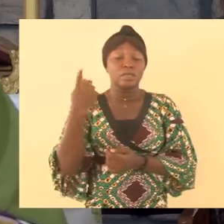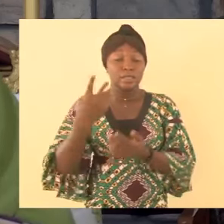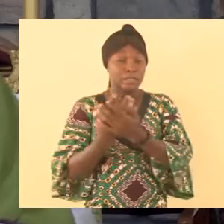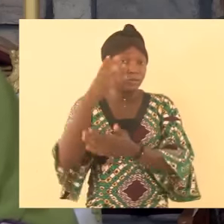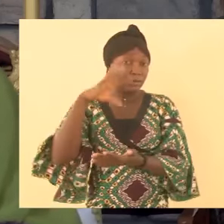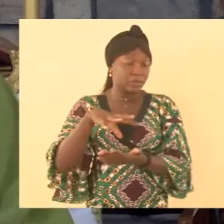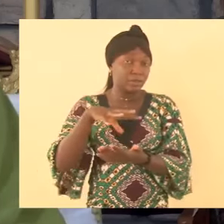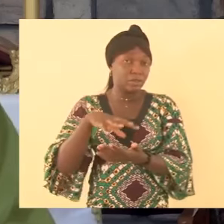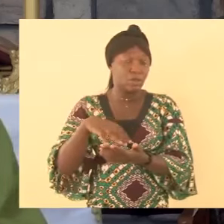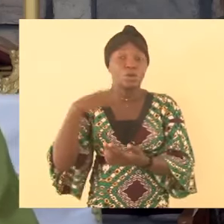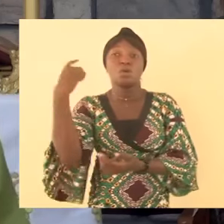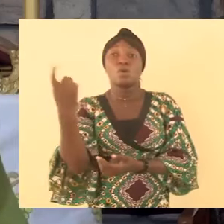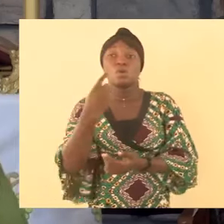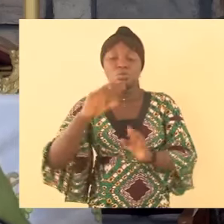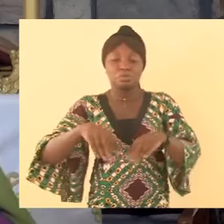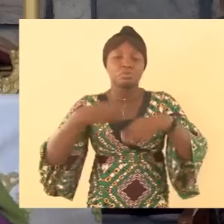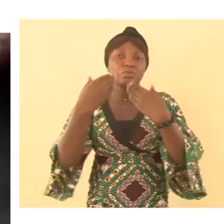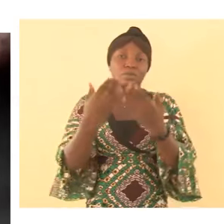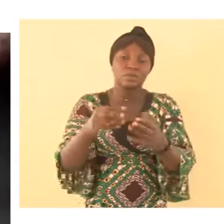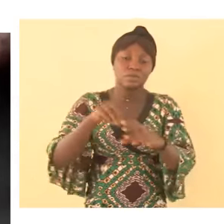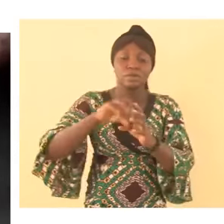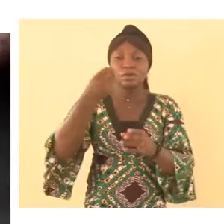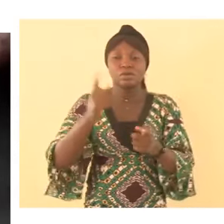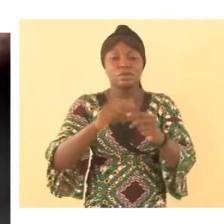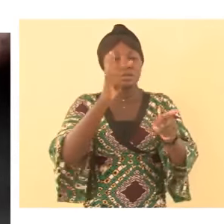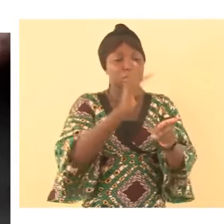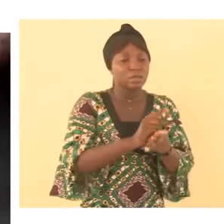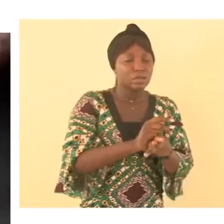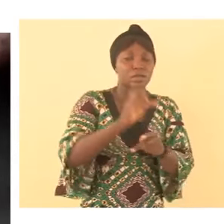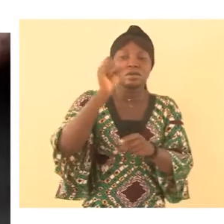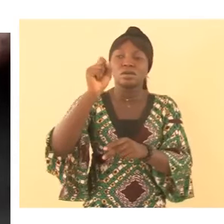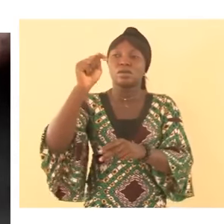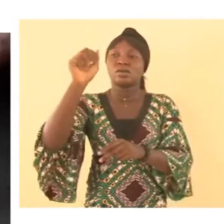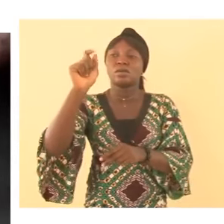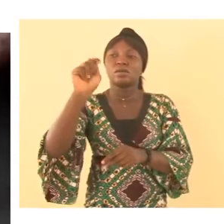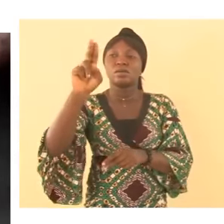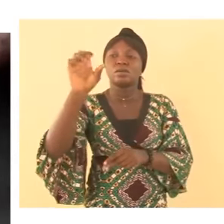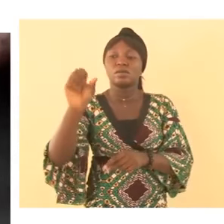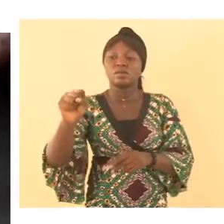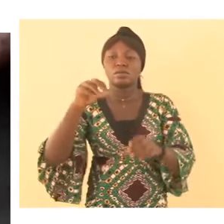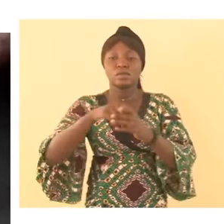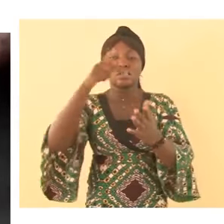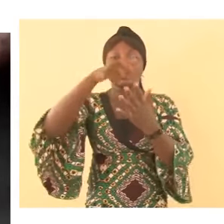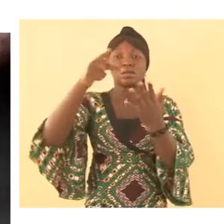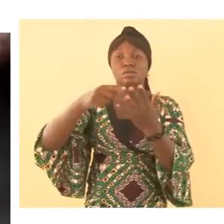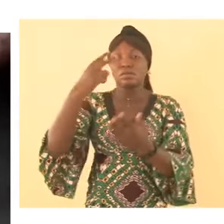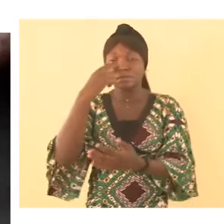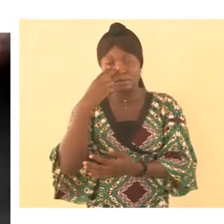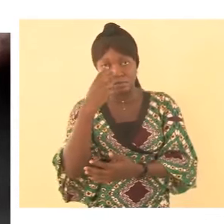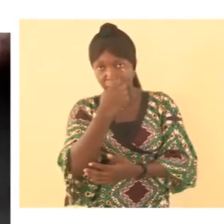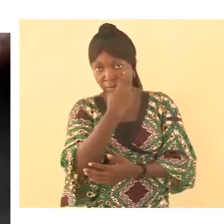Whereas the rich often gave in order to retain their status in the public eye.